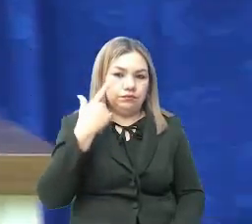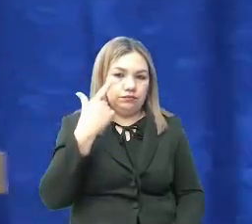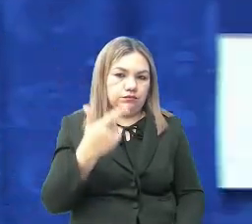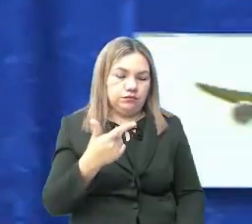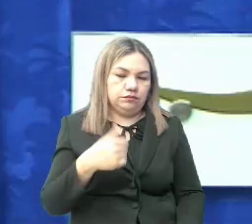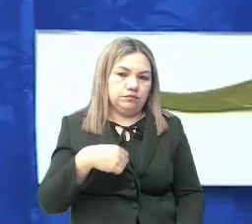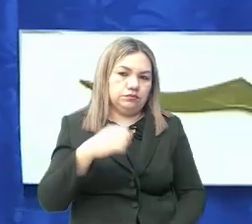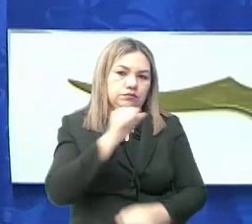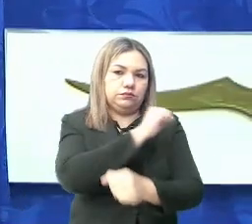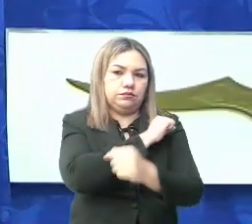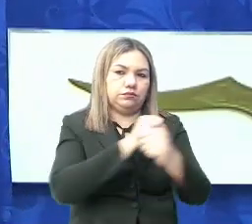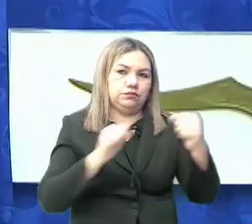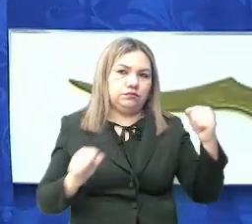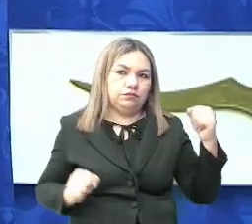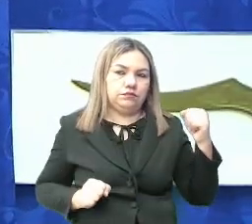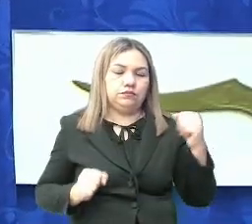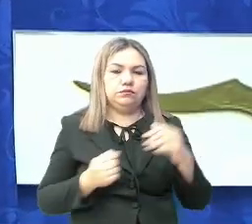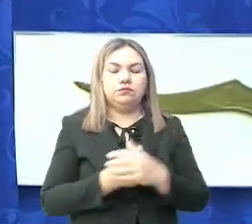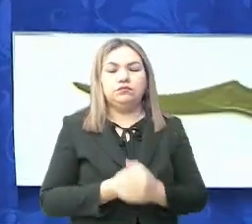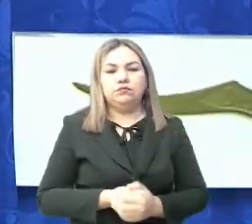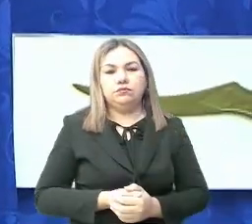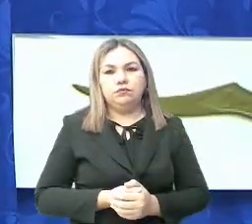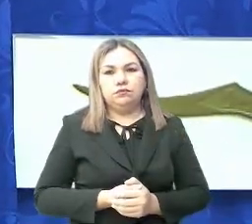here that